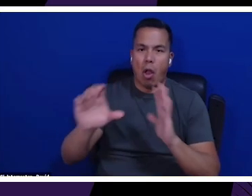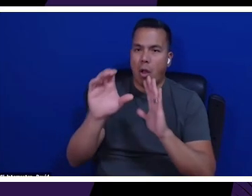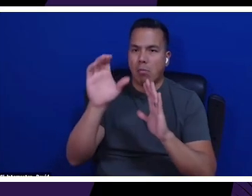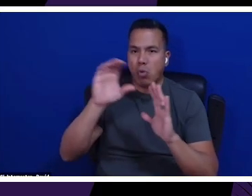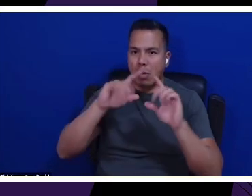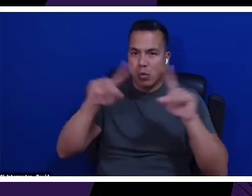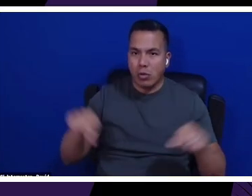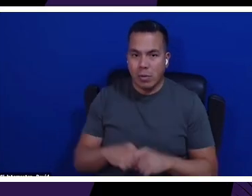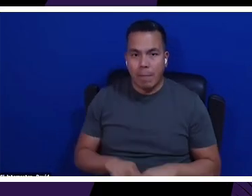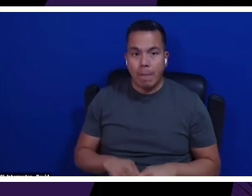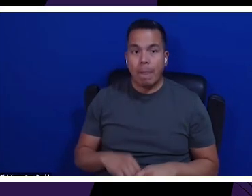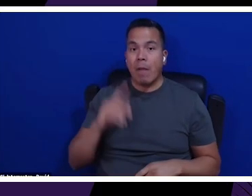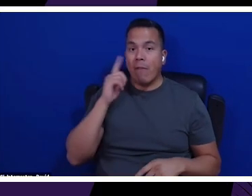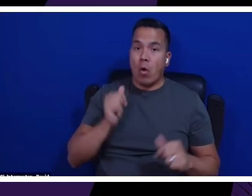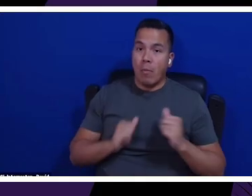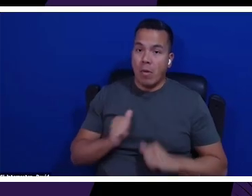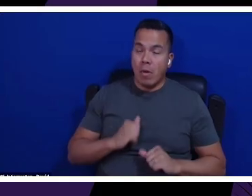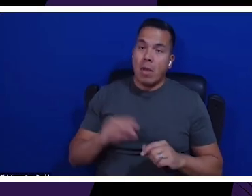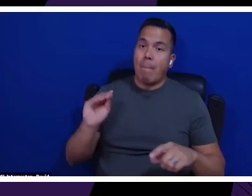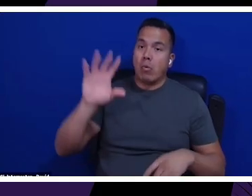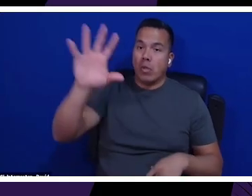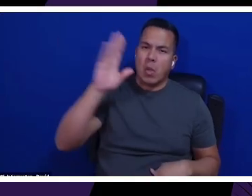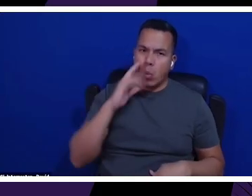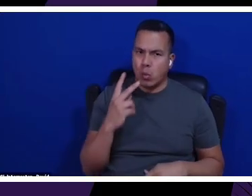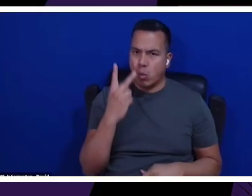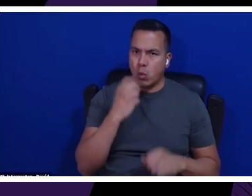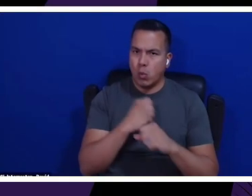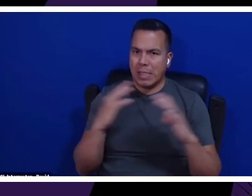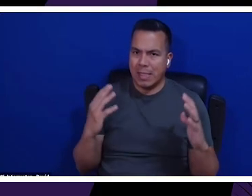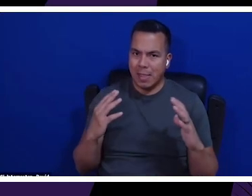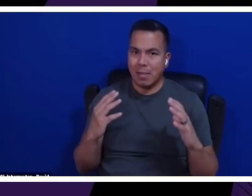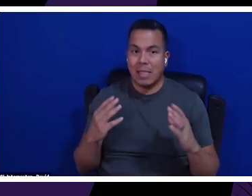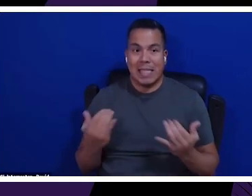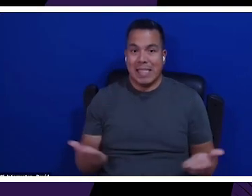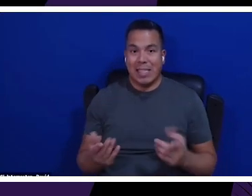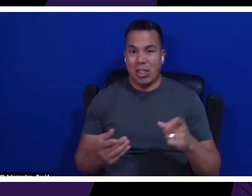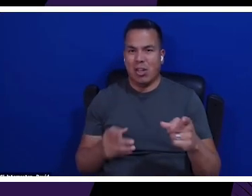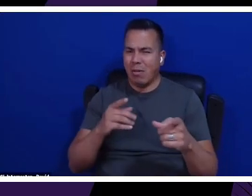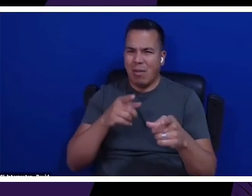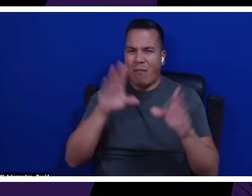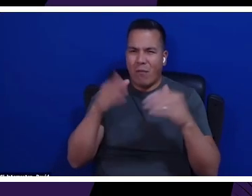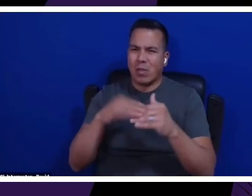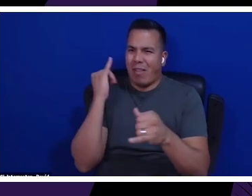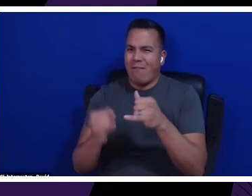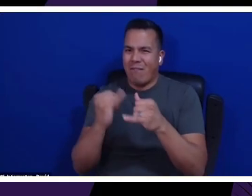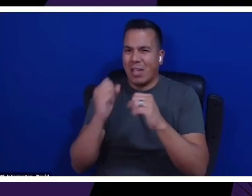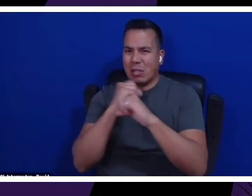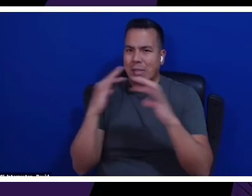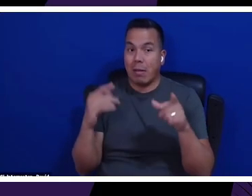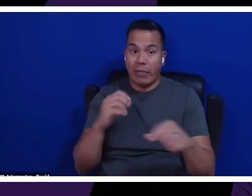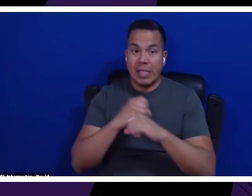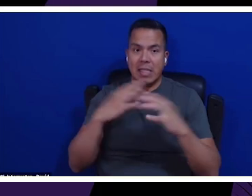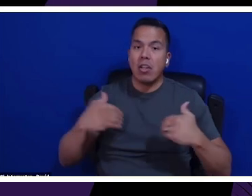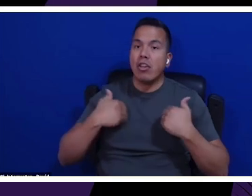For the play, our projections will accompany 2 scenes, but here we will only focus on the final climatic moment. In this scene, young members